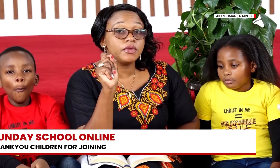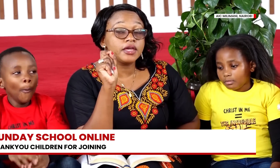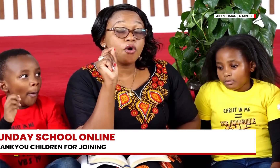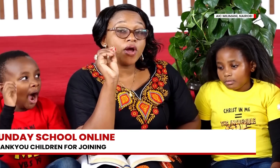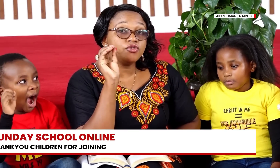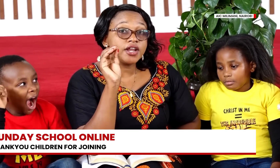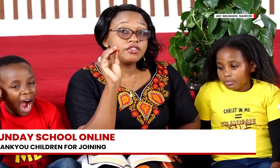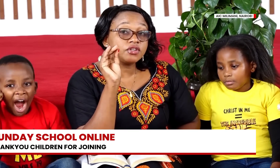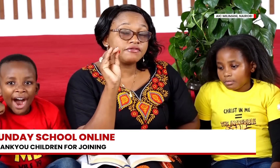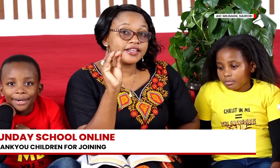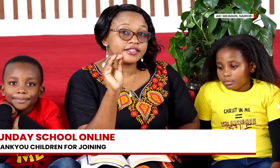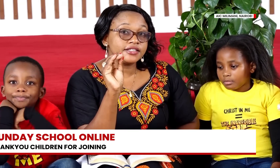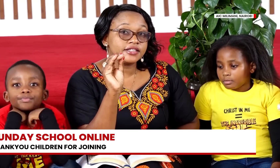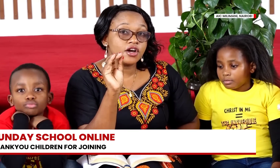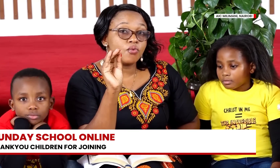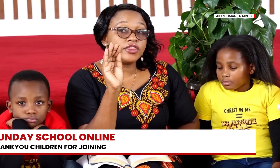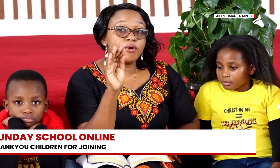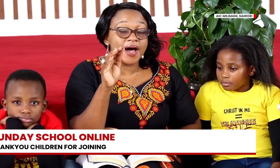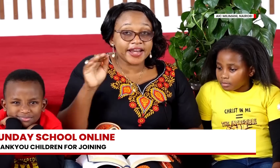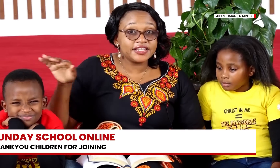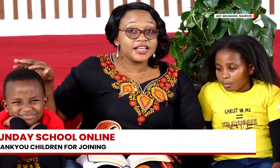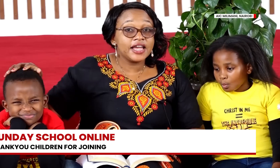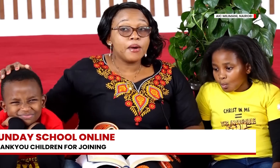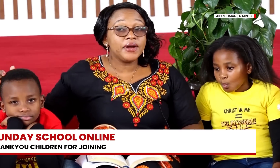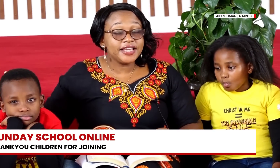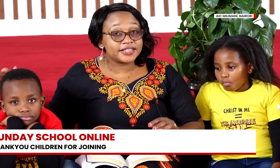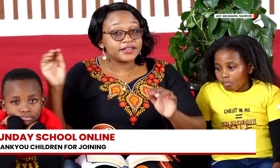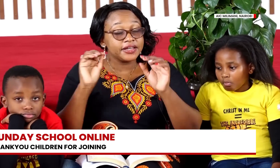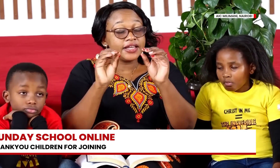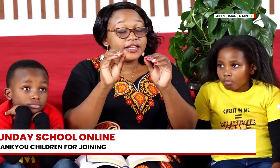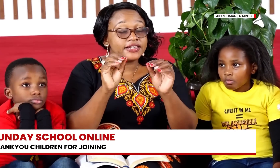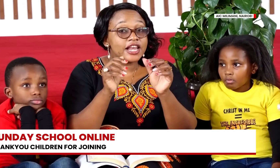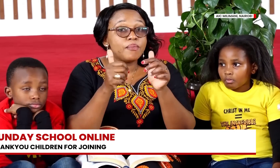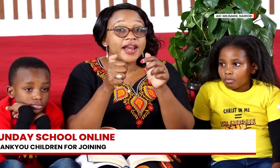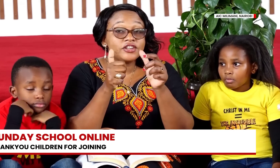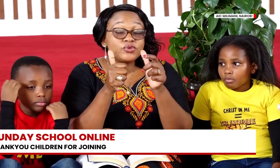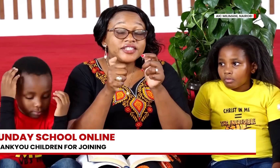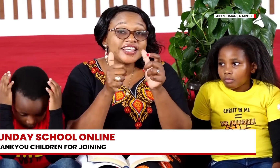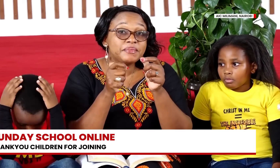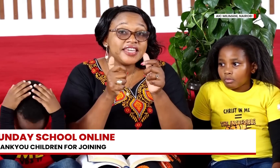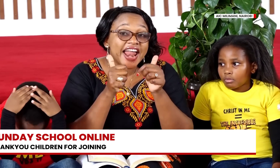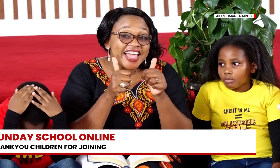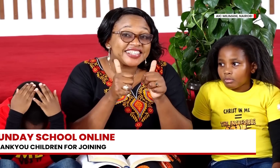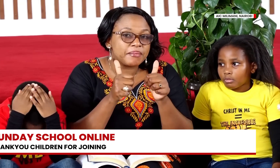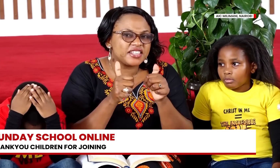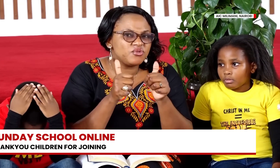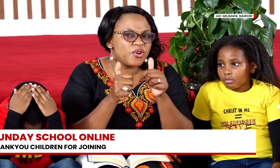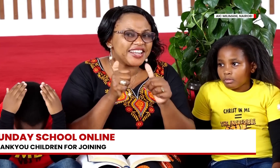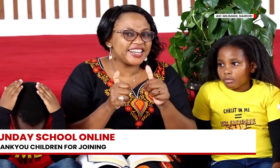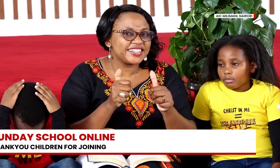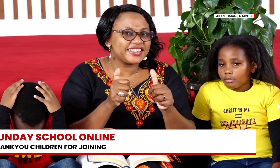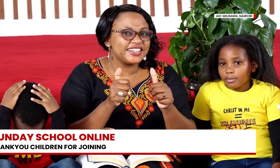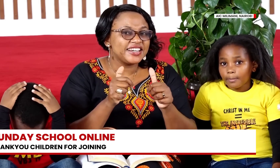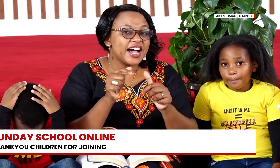home. When you read those verses with your parents, please tell your parents to send me an SMS, you